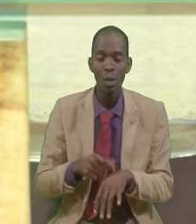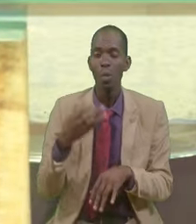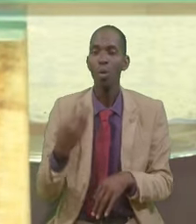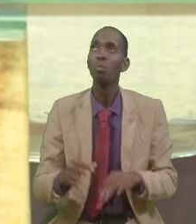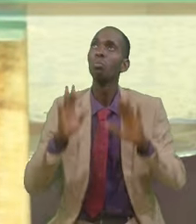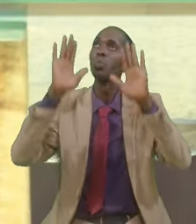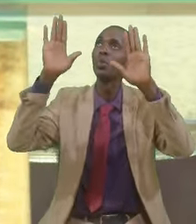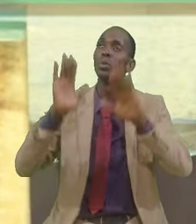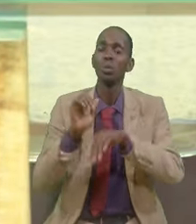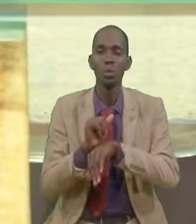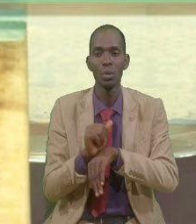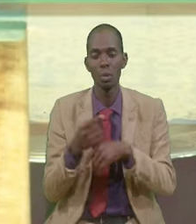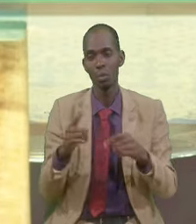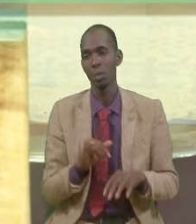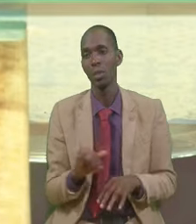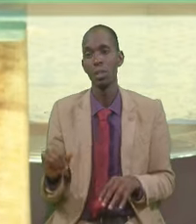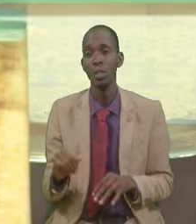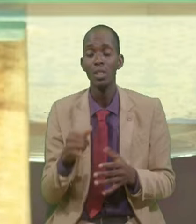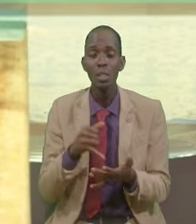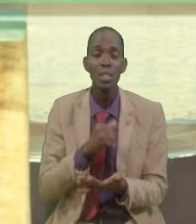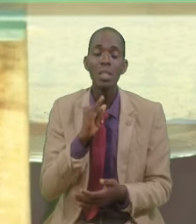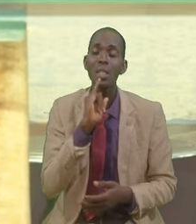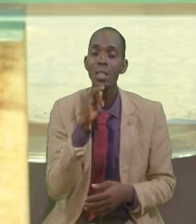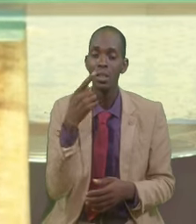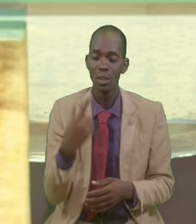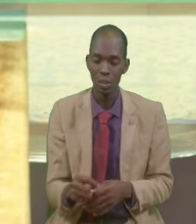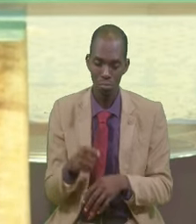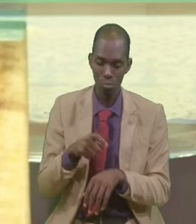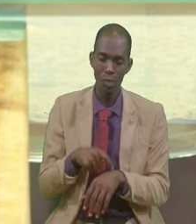miracle. It's the moment